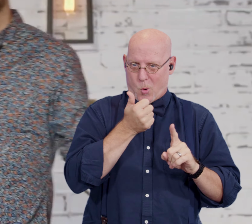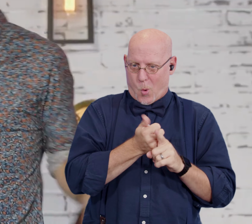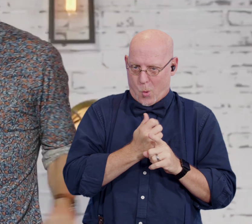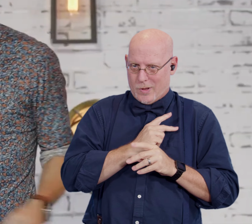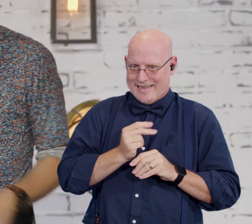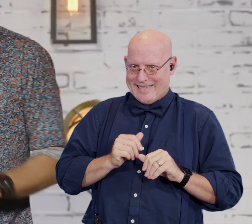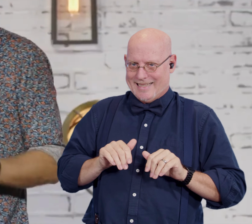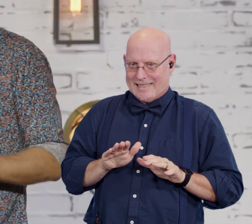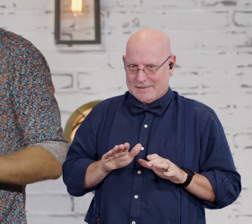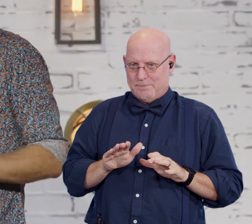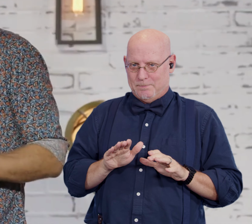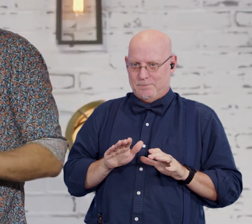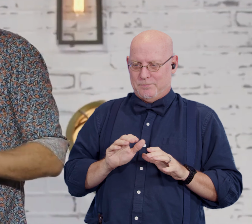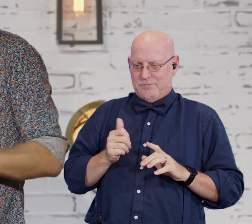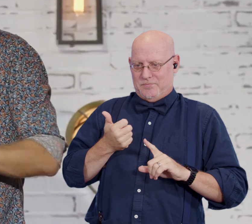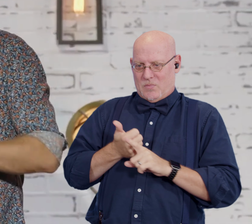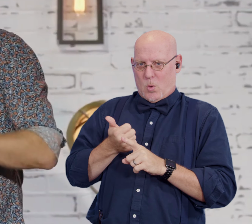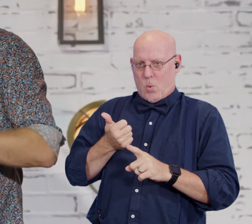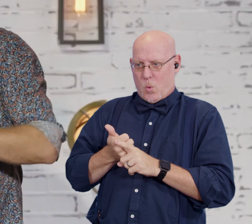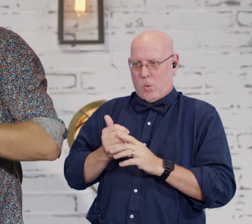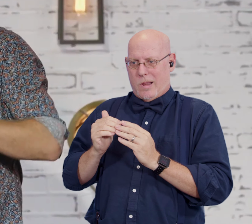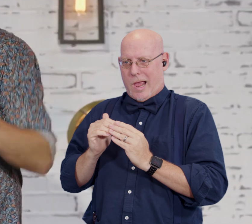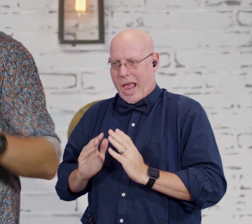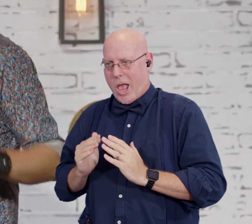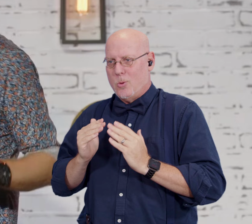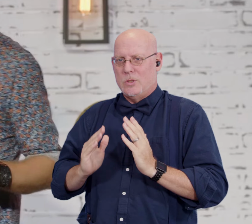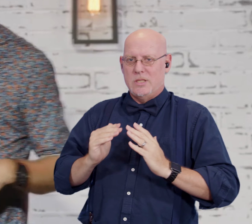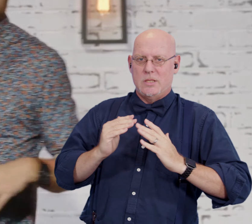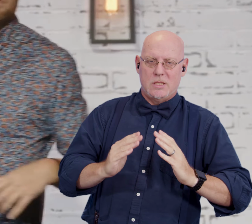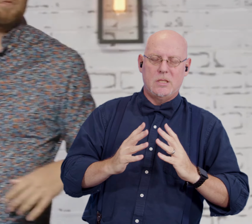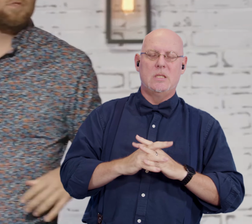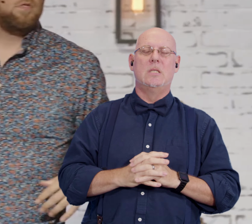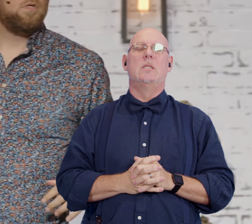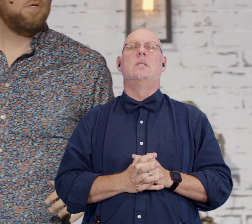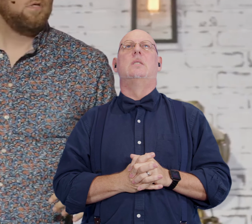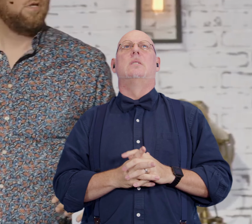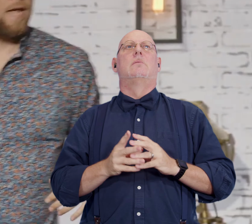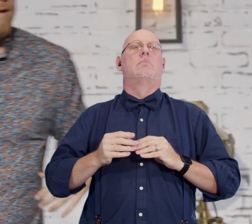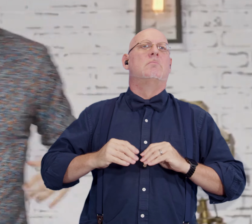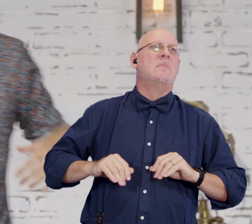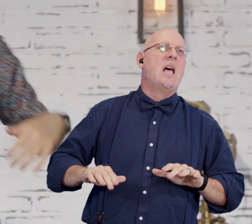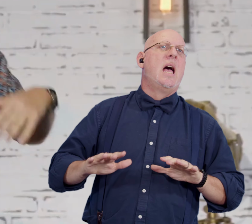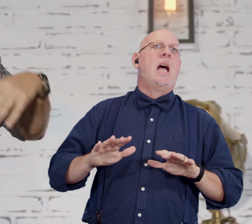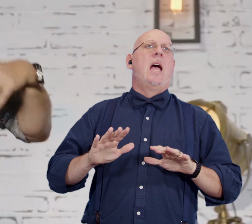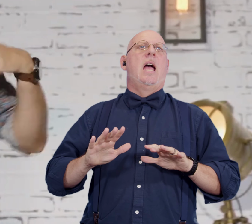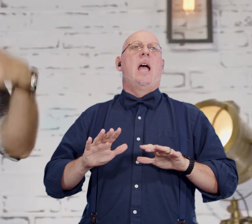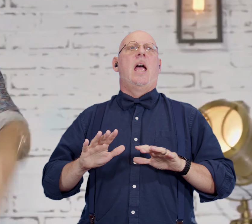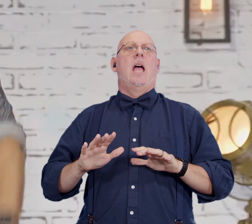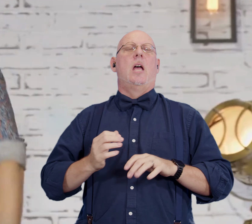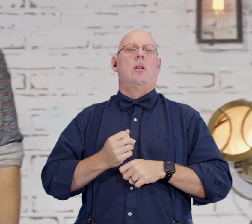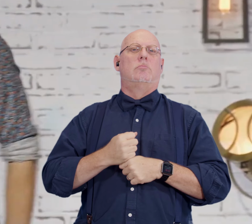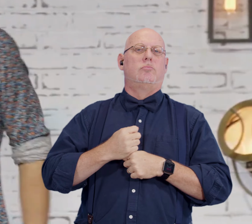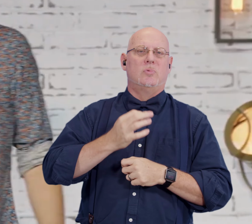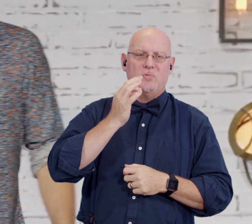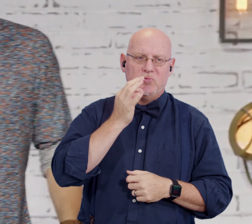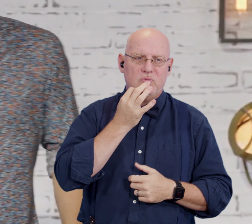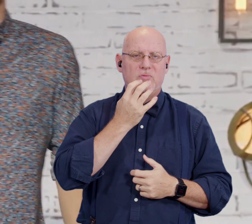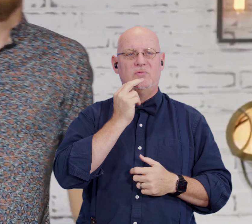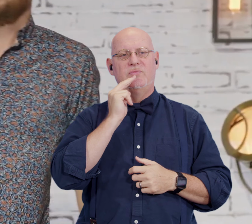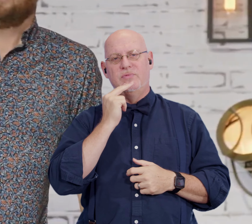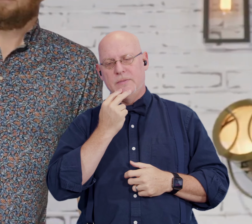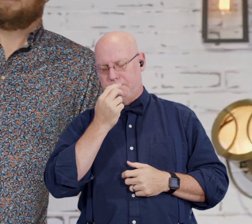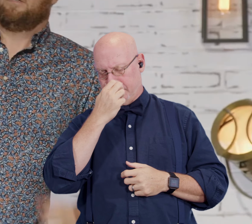own kingdoms, their own houses and lands and produce and